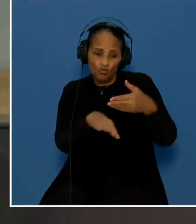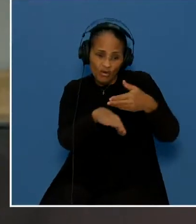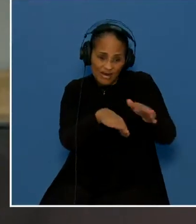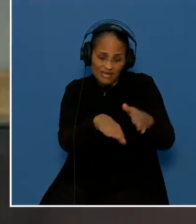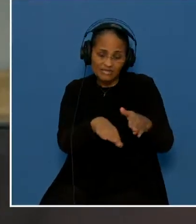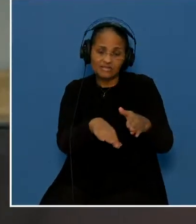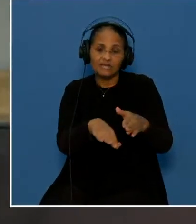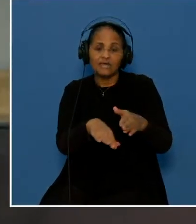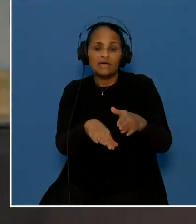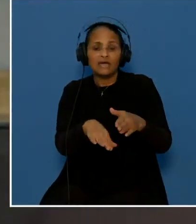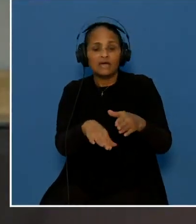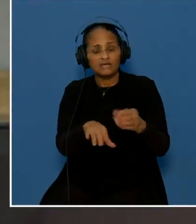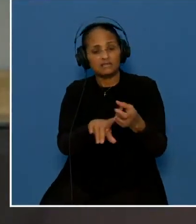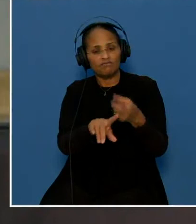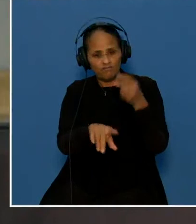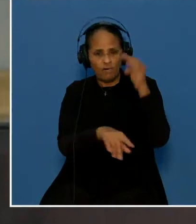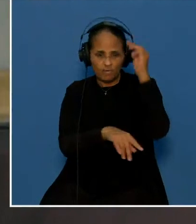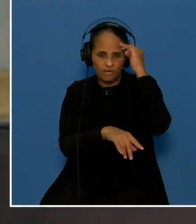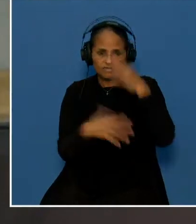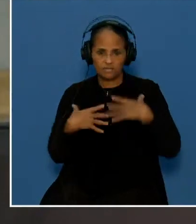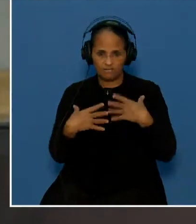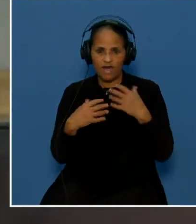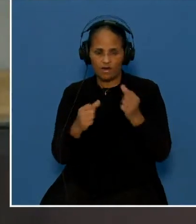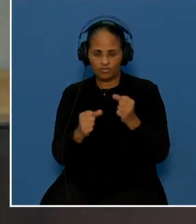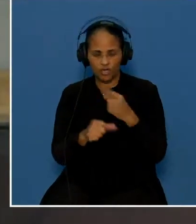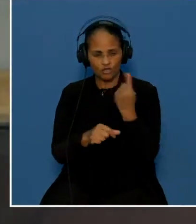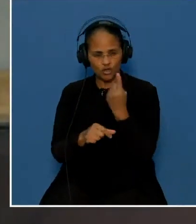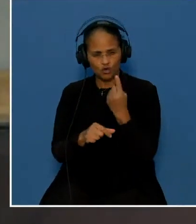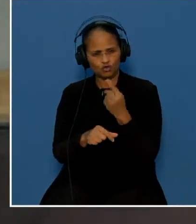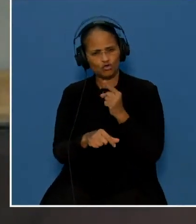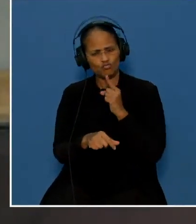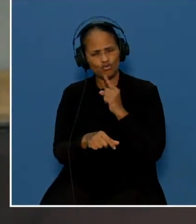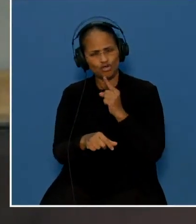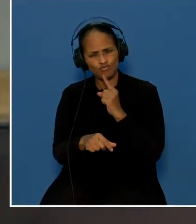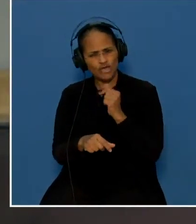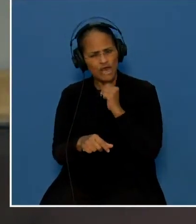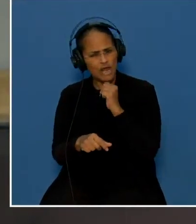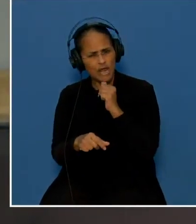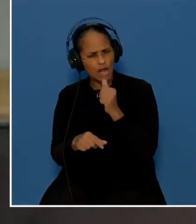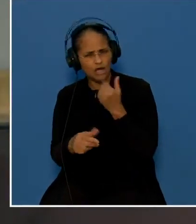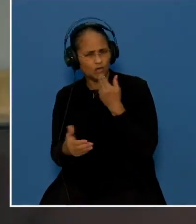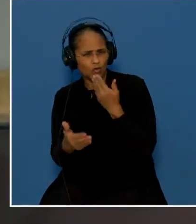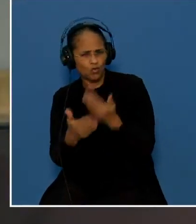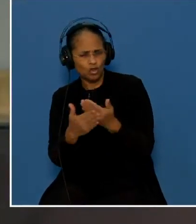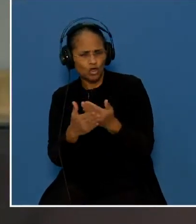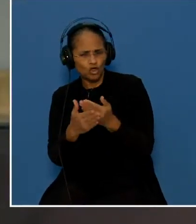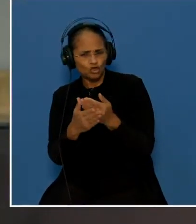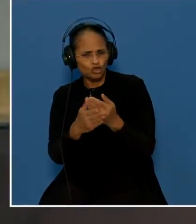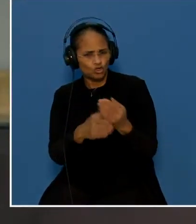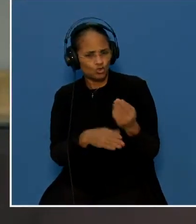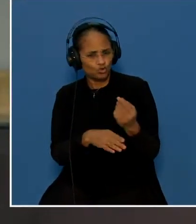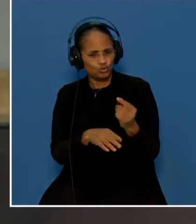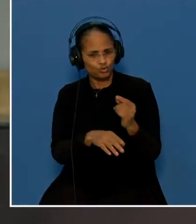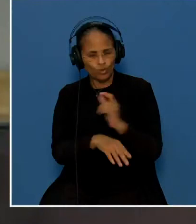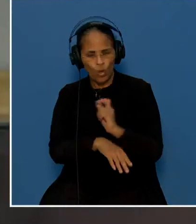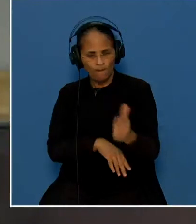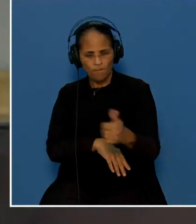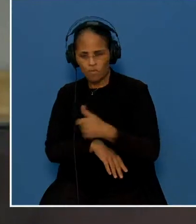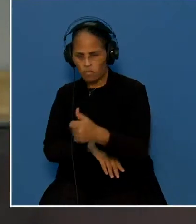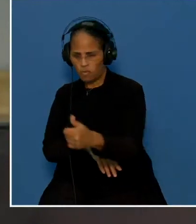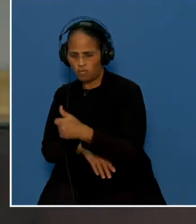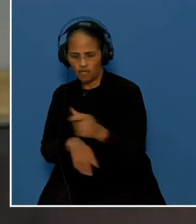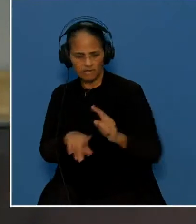also made by the Ministry of Health. It is also extremely irresponsible to move about the island, going to different test